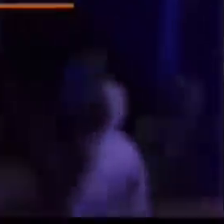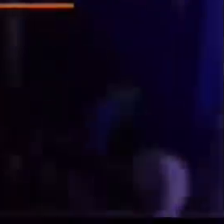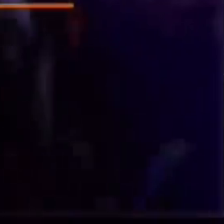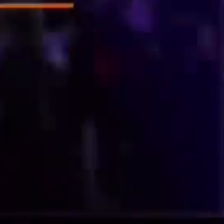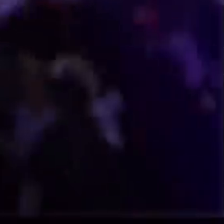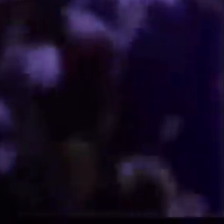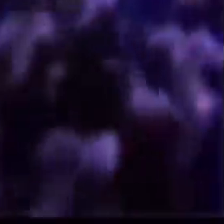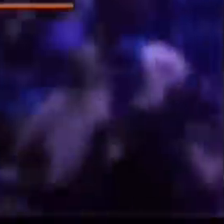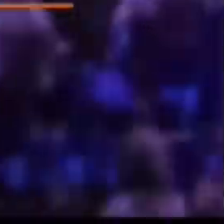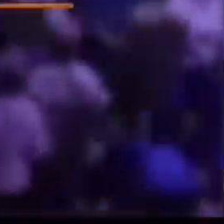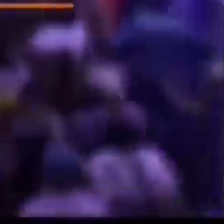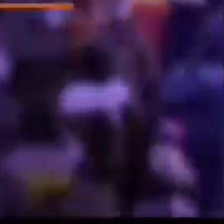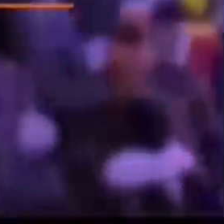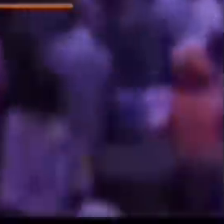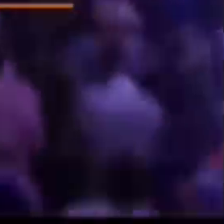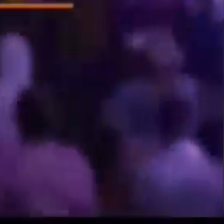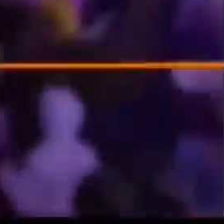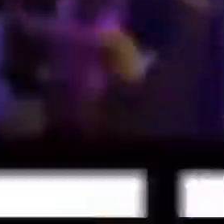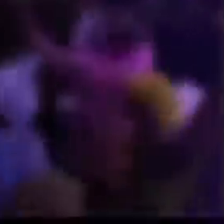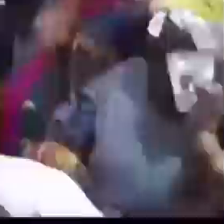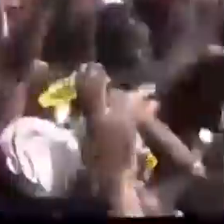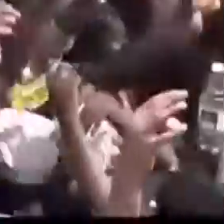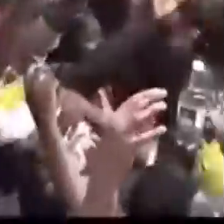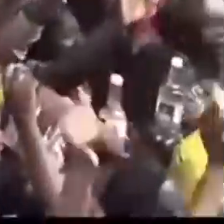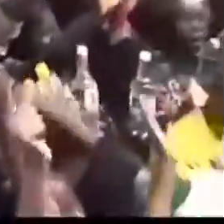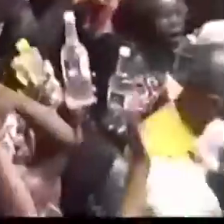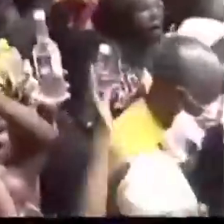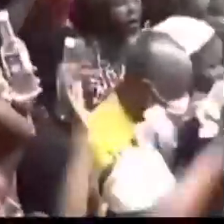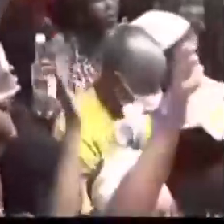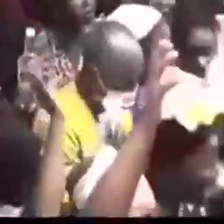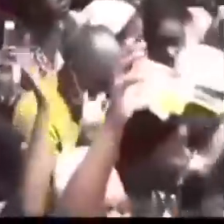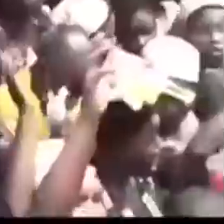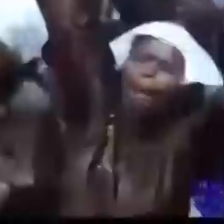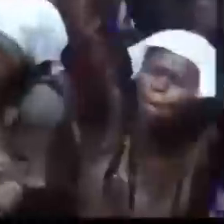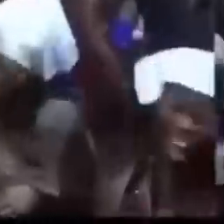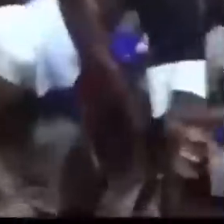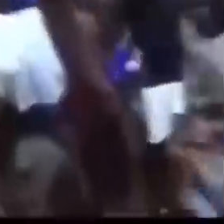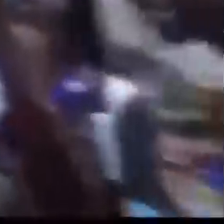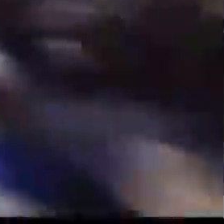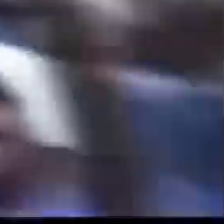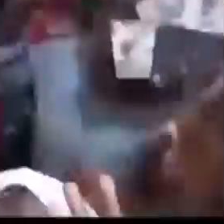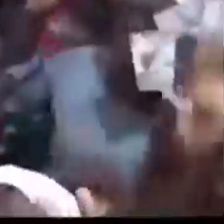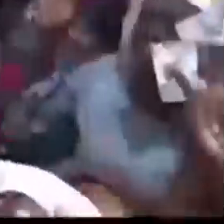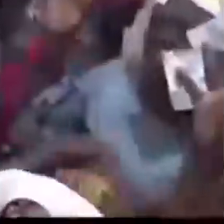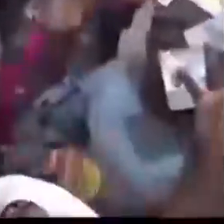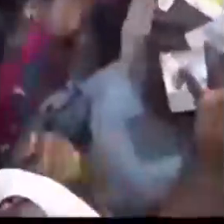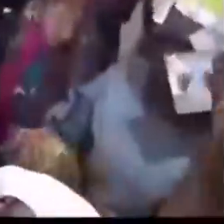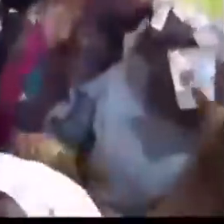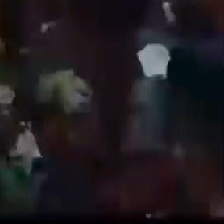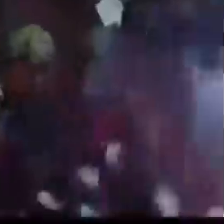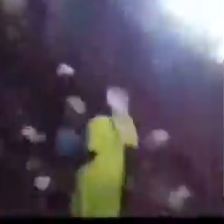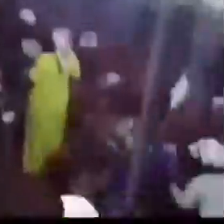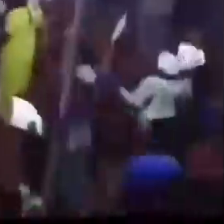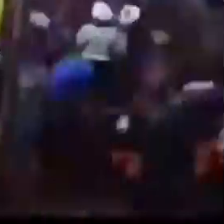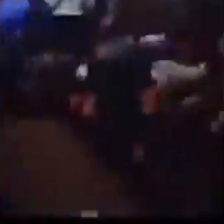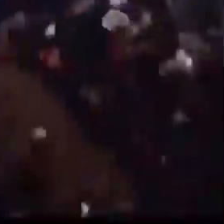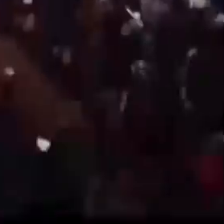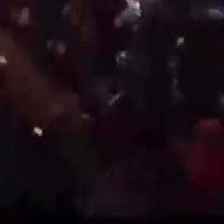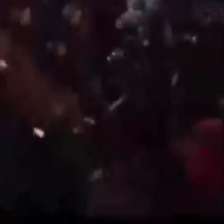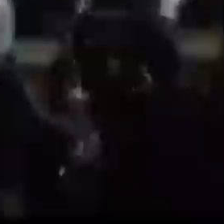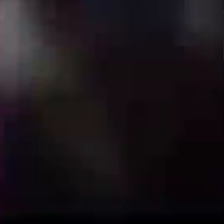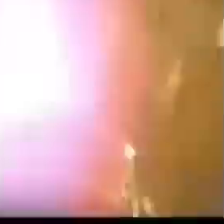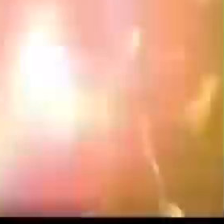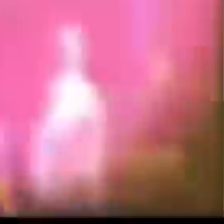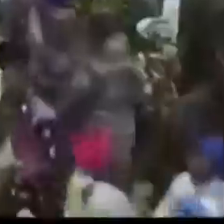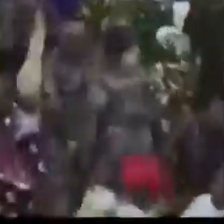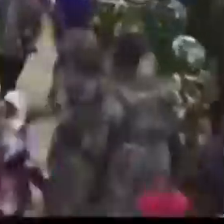lo wala ko ke wala kurie o ma lagbara fere si o ma si ikolore ma pada agba to ra fani bi to asi o ma